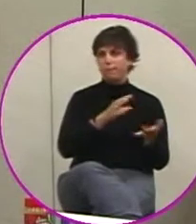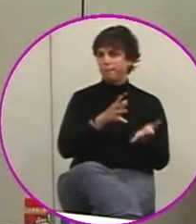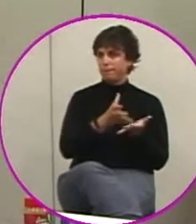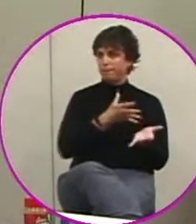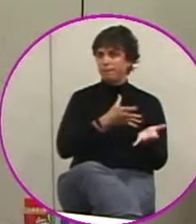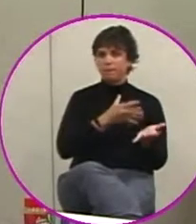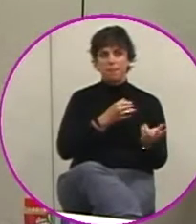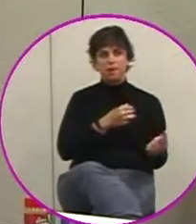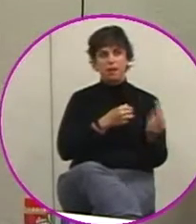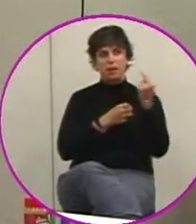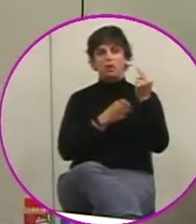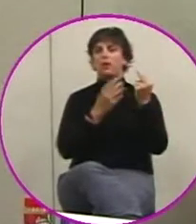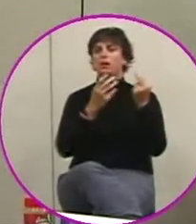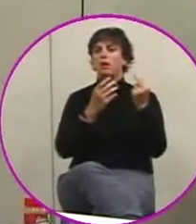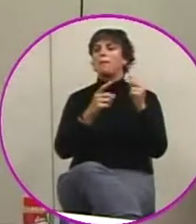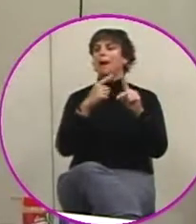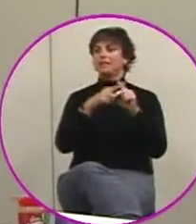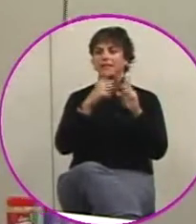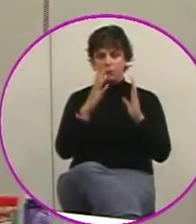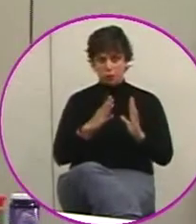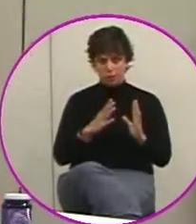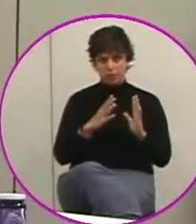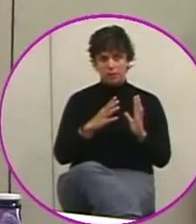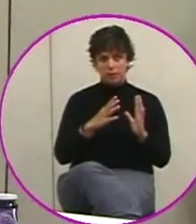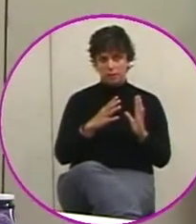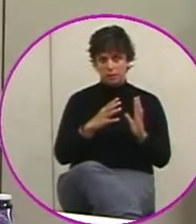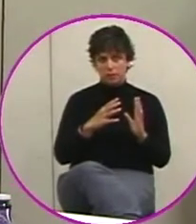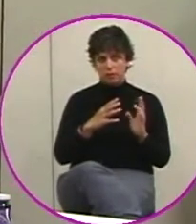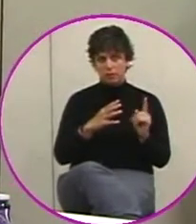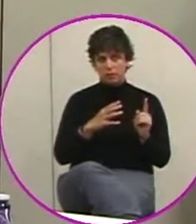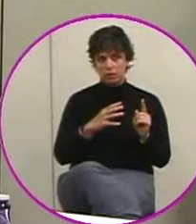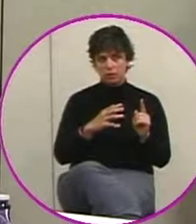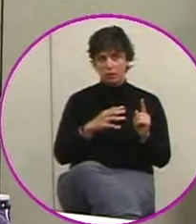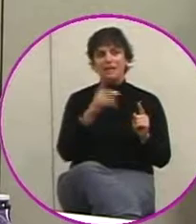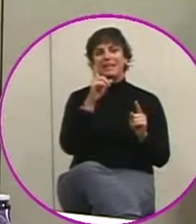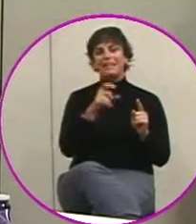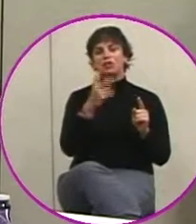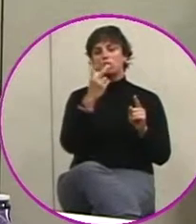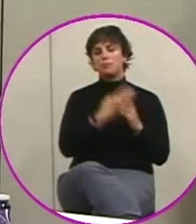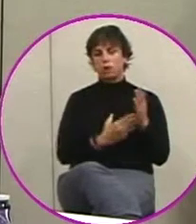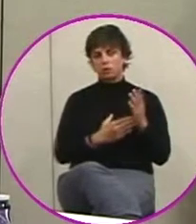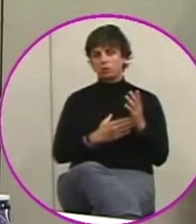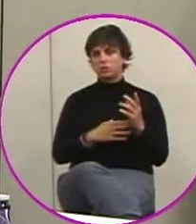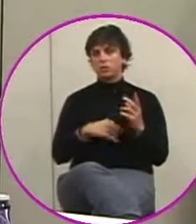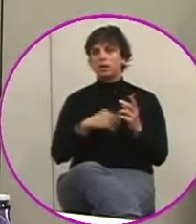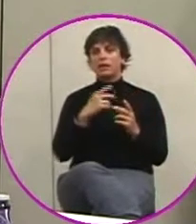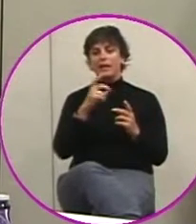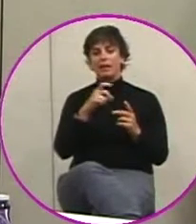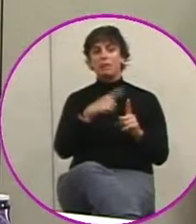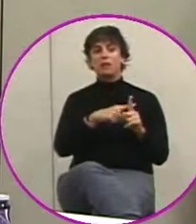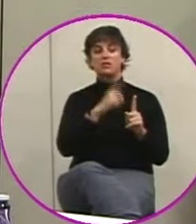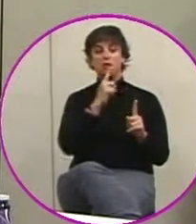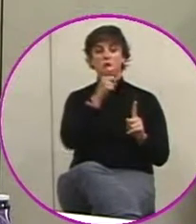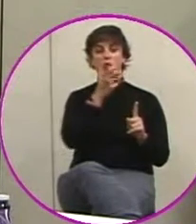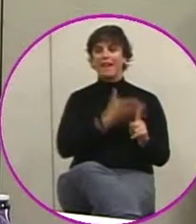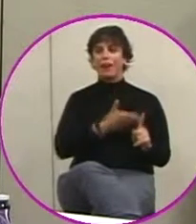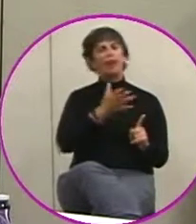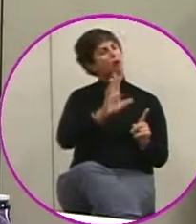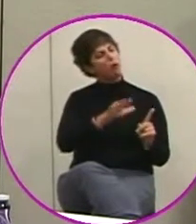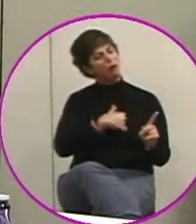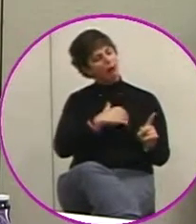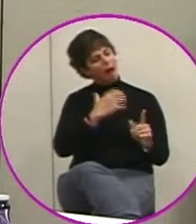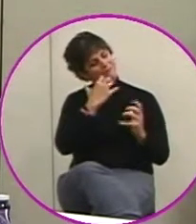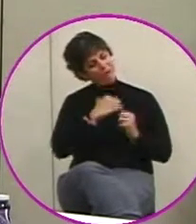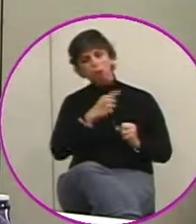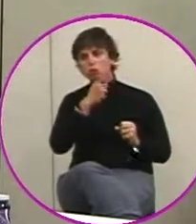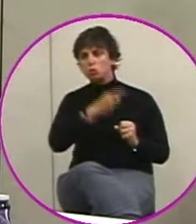as a positive person. And they need 2 pieces. They need positives around who they are. I value you as a